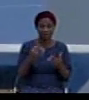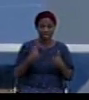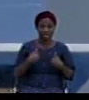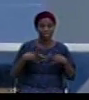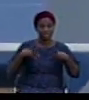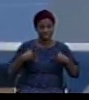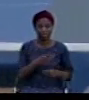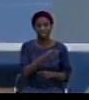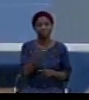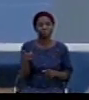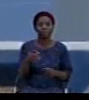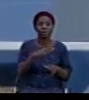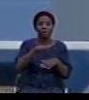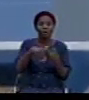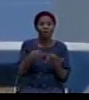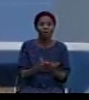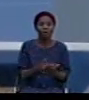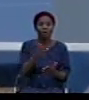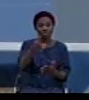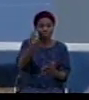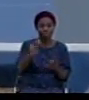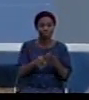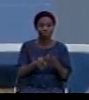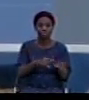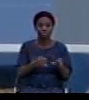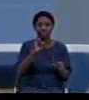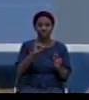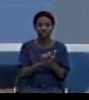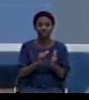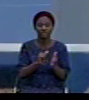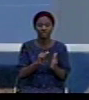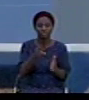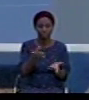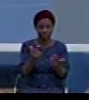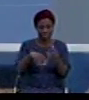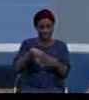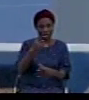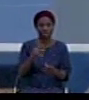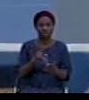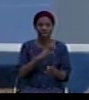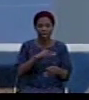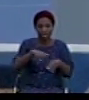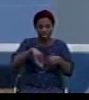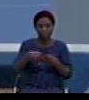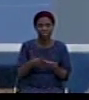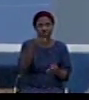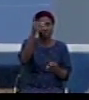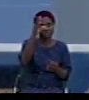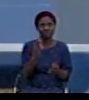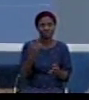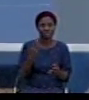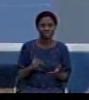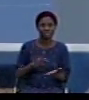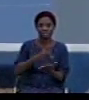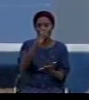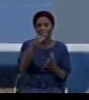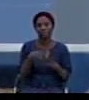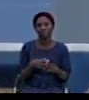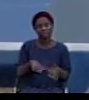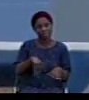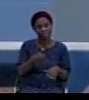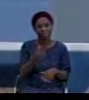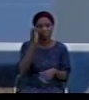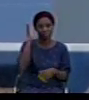is to come forth and give God the glory. Let's listen to another testifier.